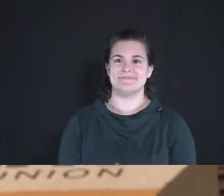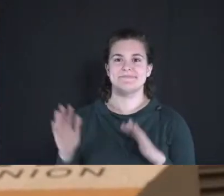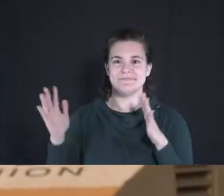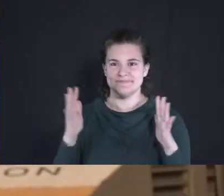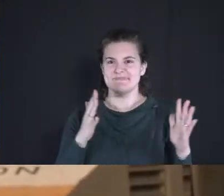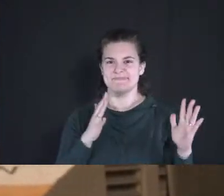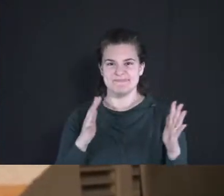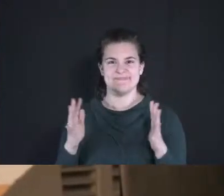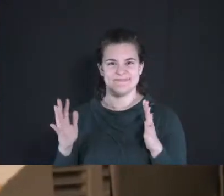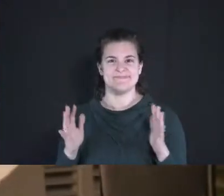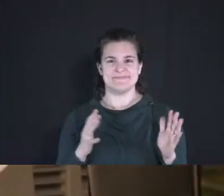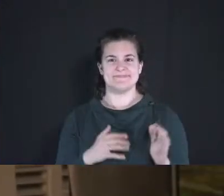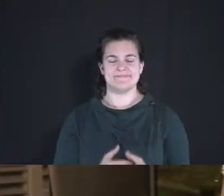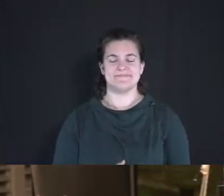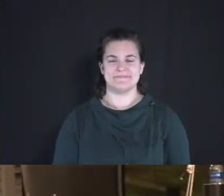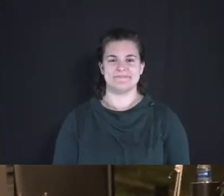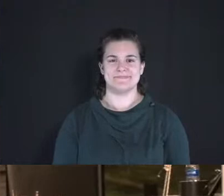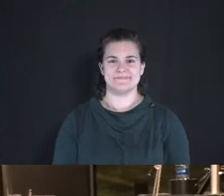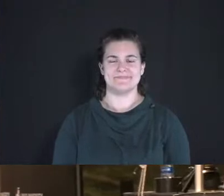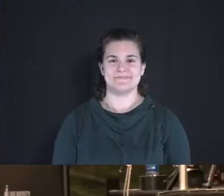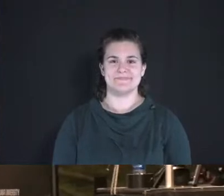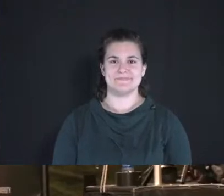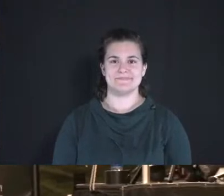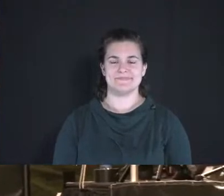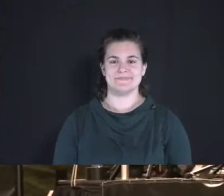I made a new town.